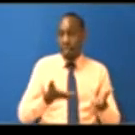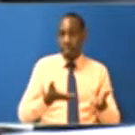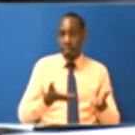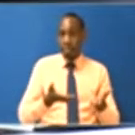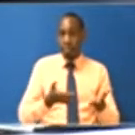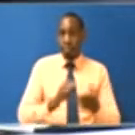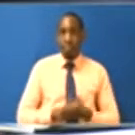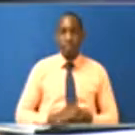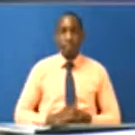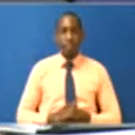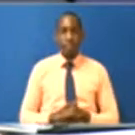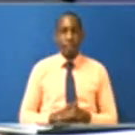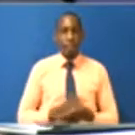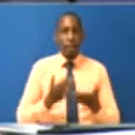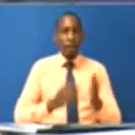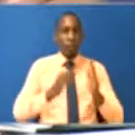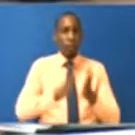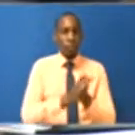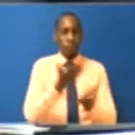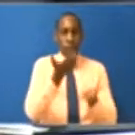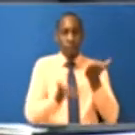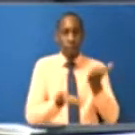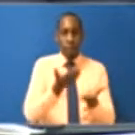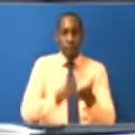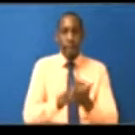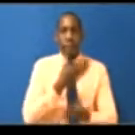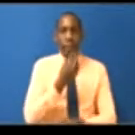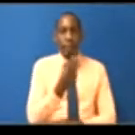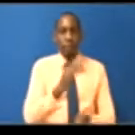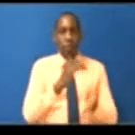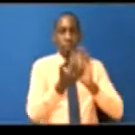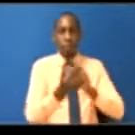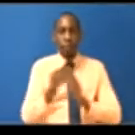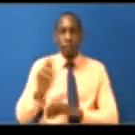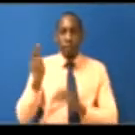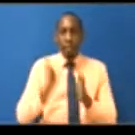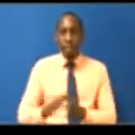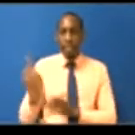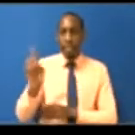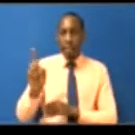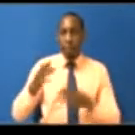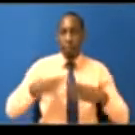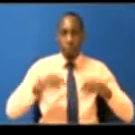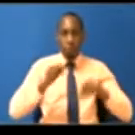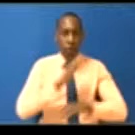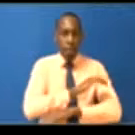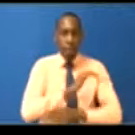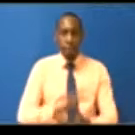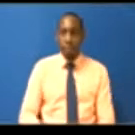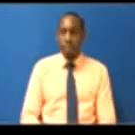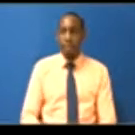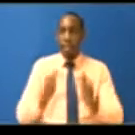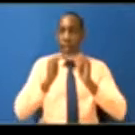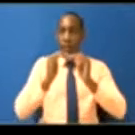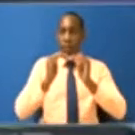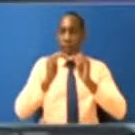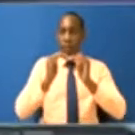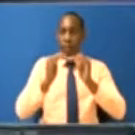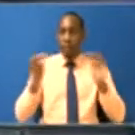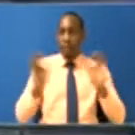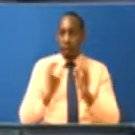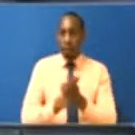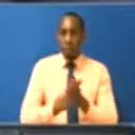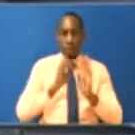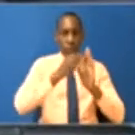taking a different time so how do you then rate the two men that stood before kenyans and nairobians as well i mean i'll be unfair but i mean